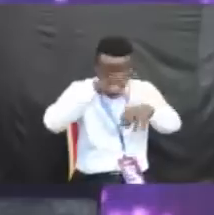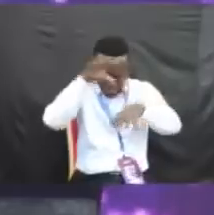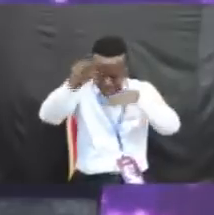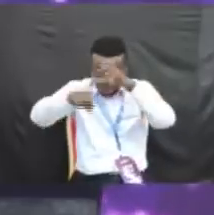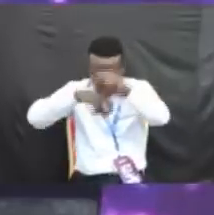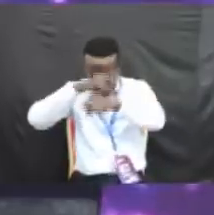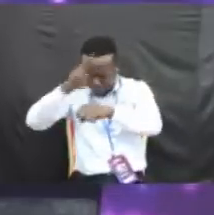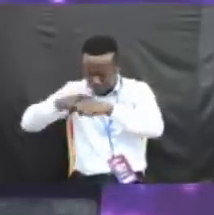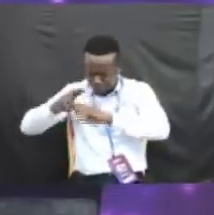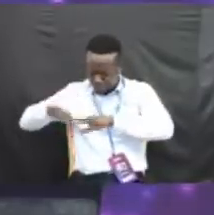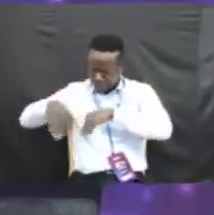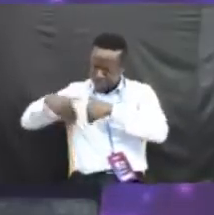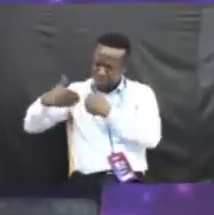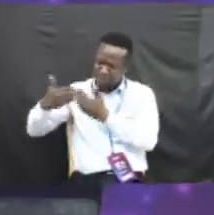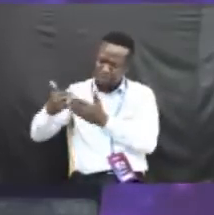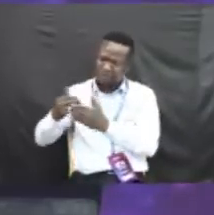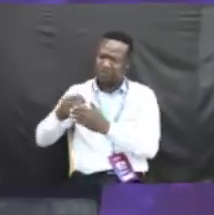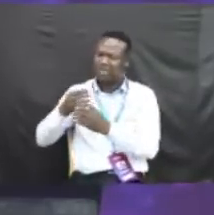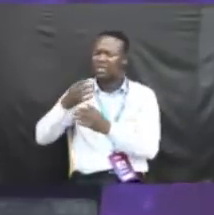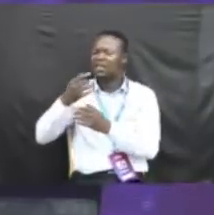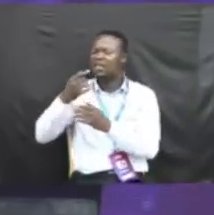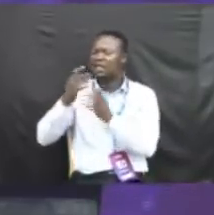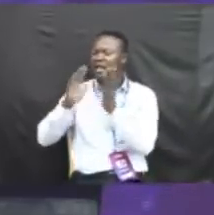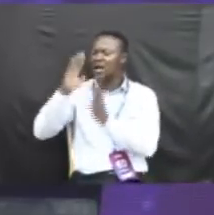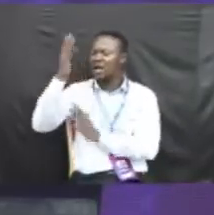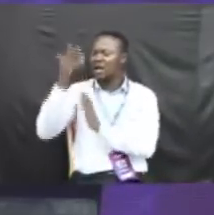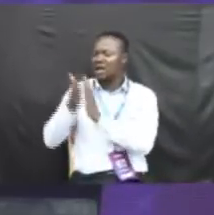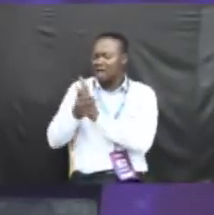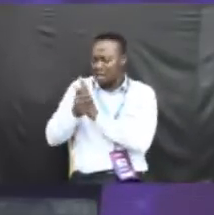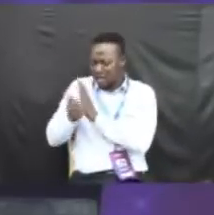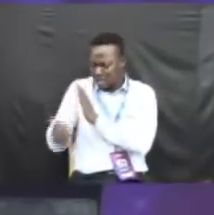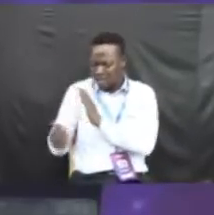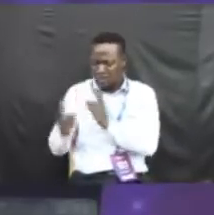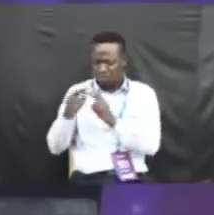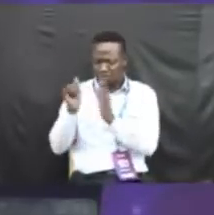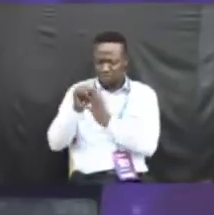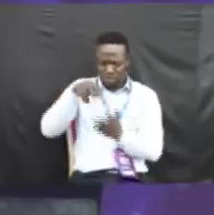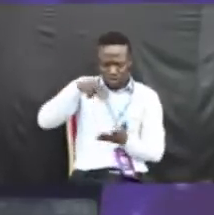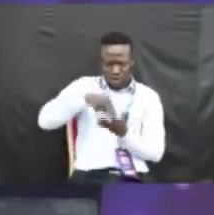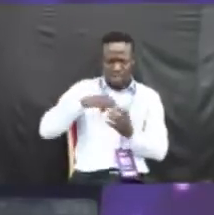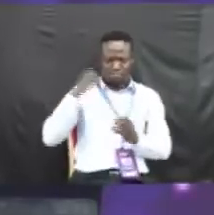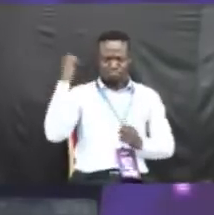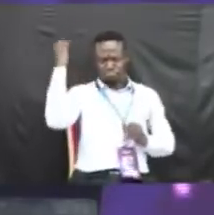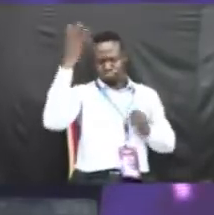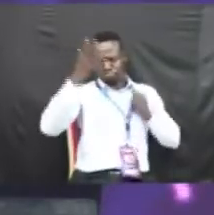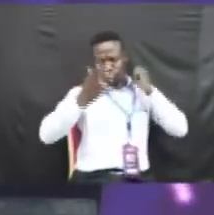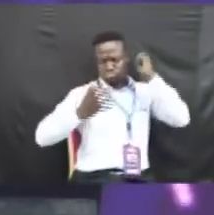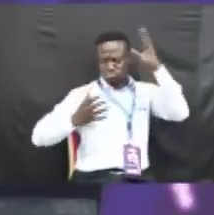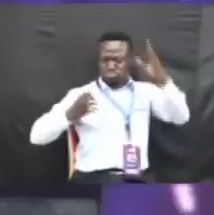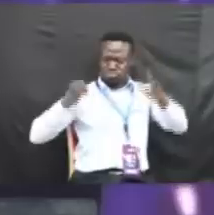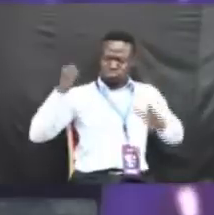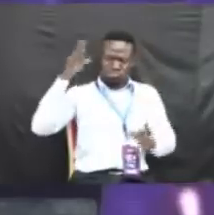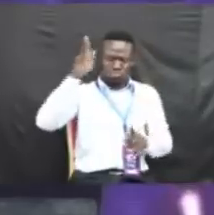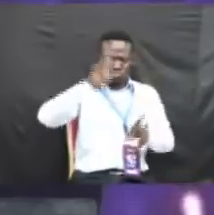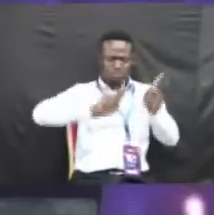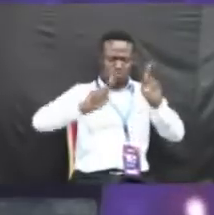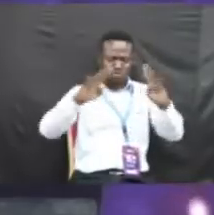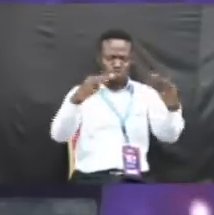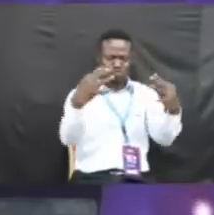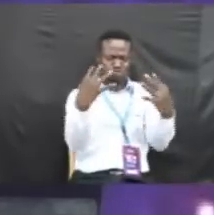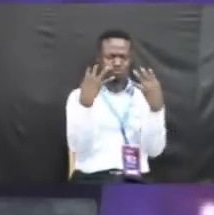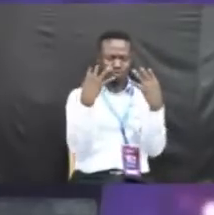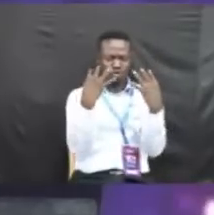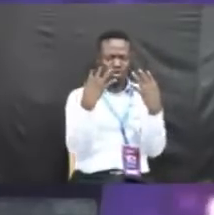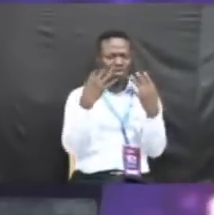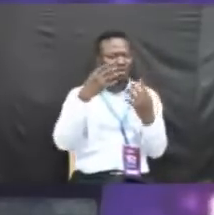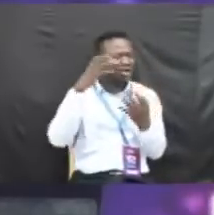give us the entrance of your word that when your people stand, Lord, will speak forth the good news. And when people come to the realization